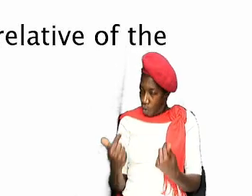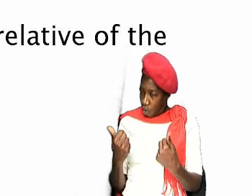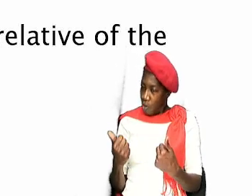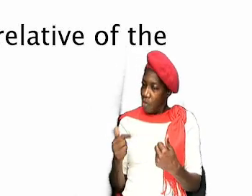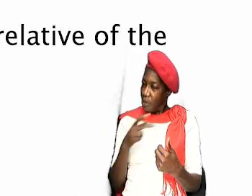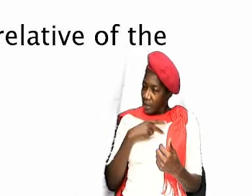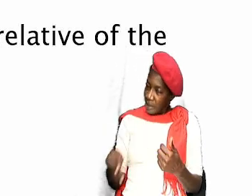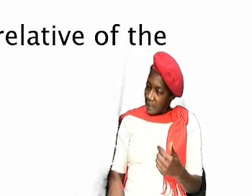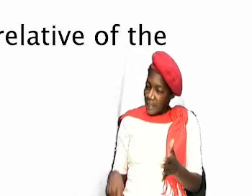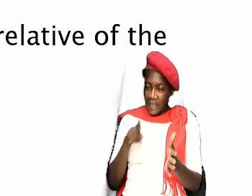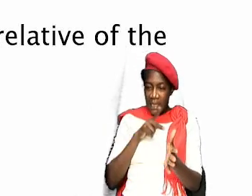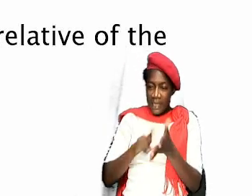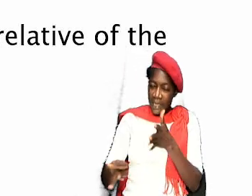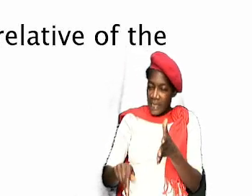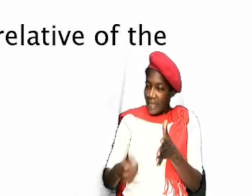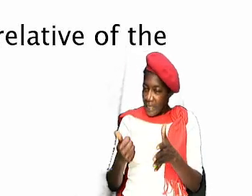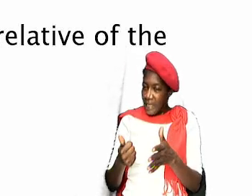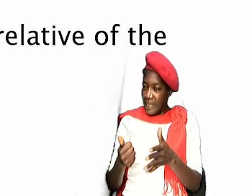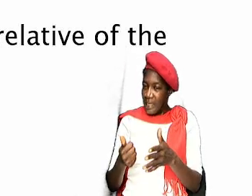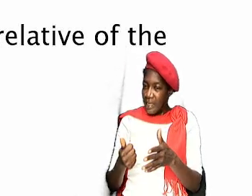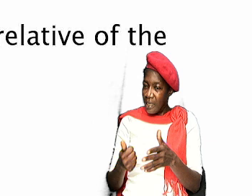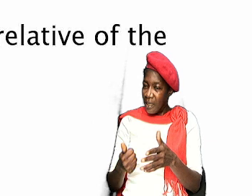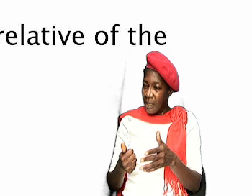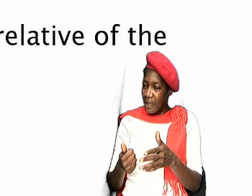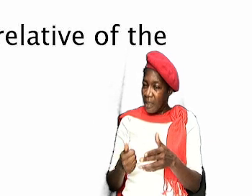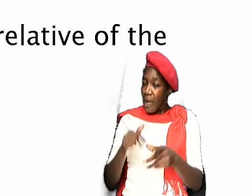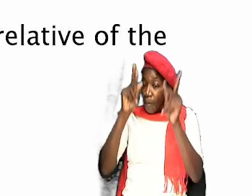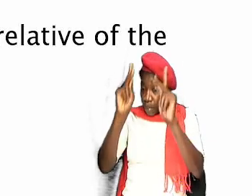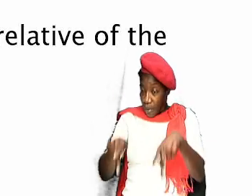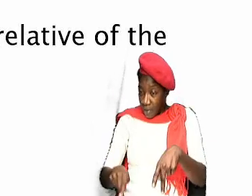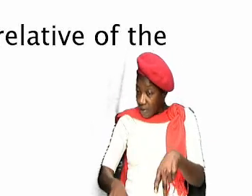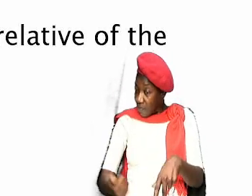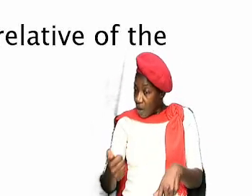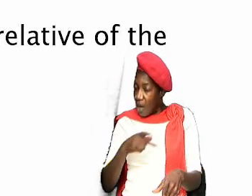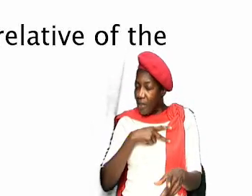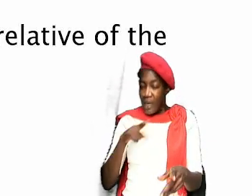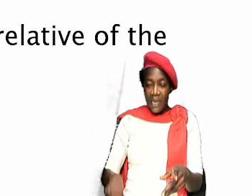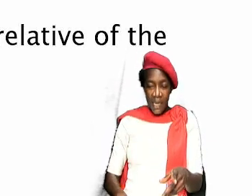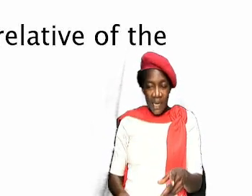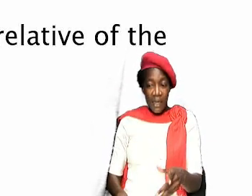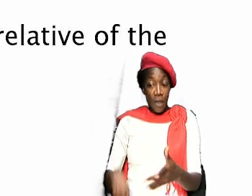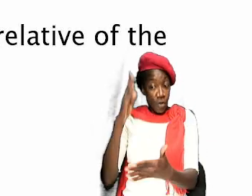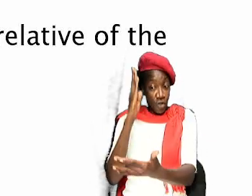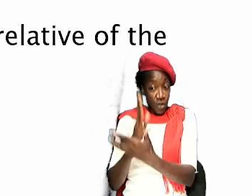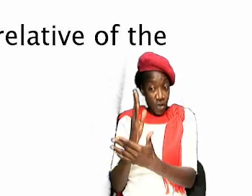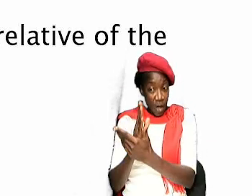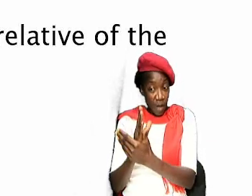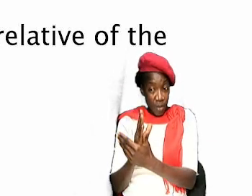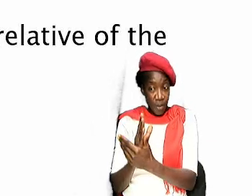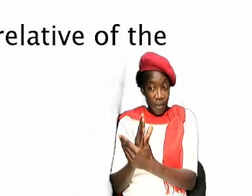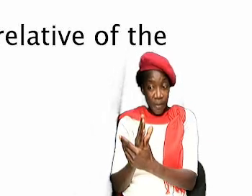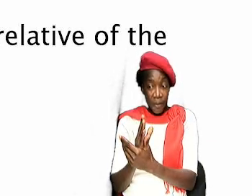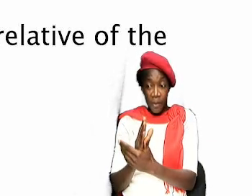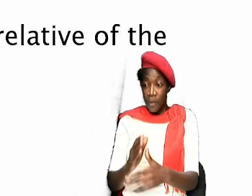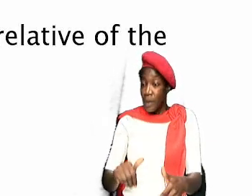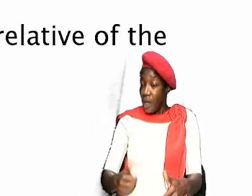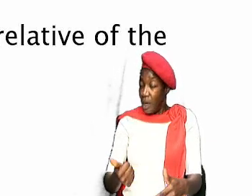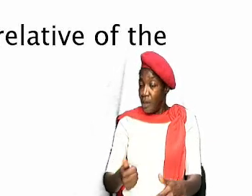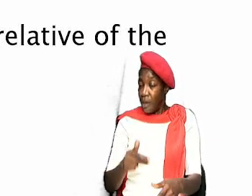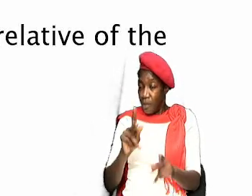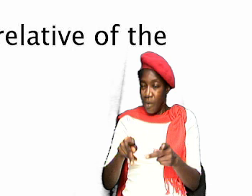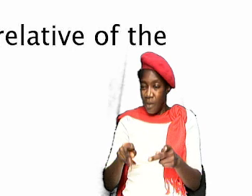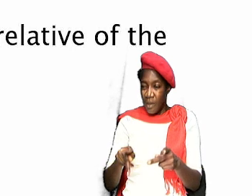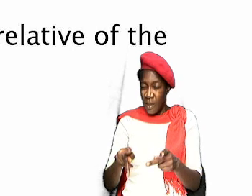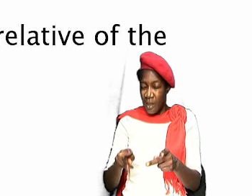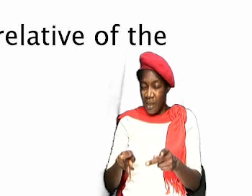any relative of the former king to negate any threat to his newfound throne. Mephibosheth knew